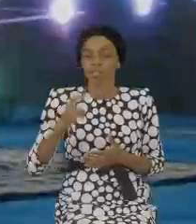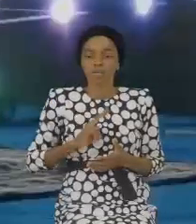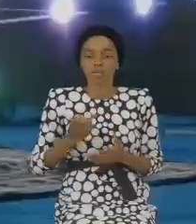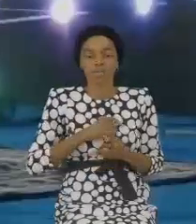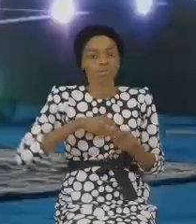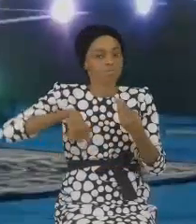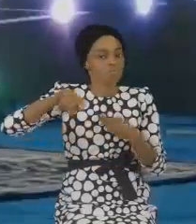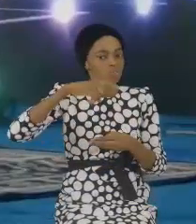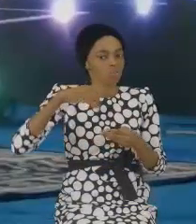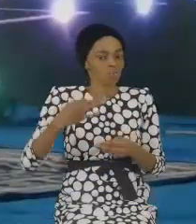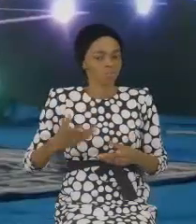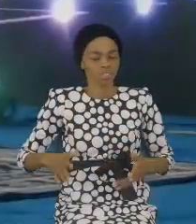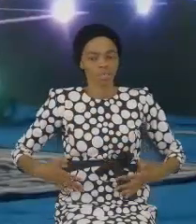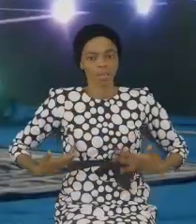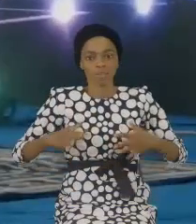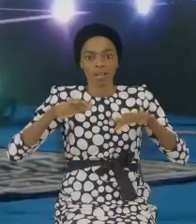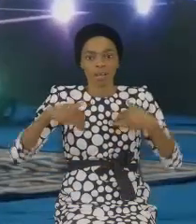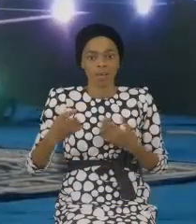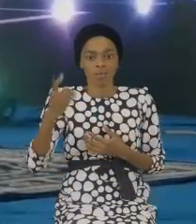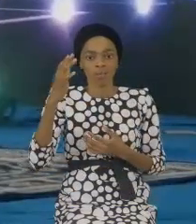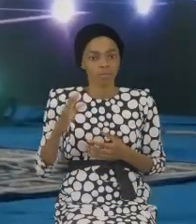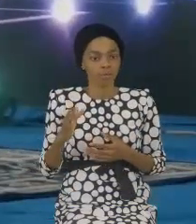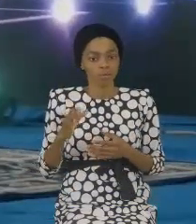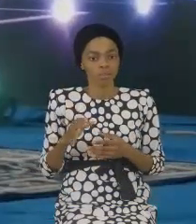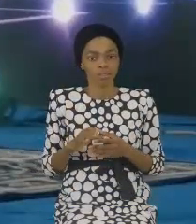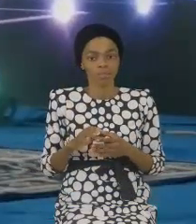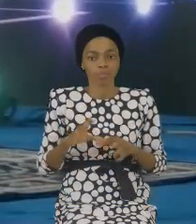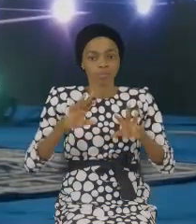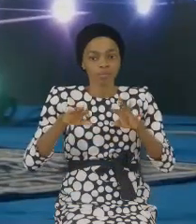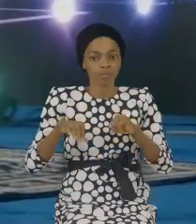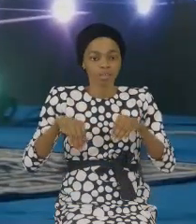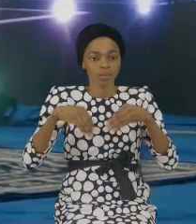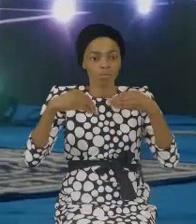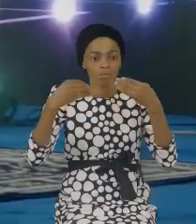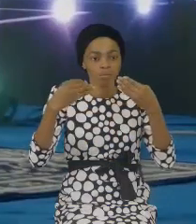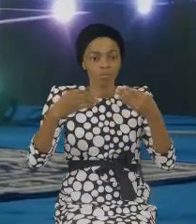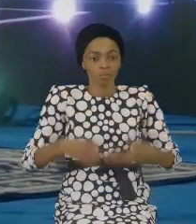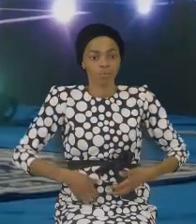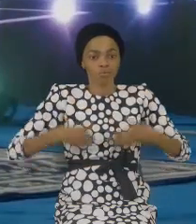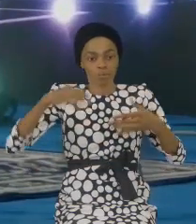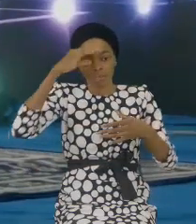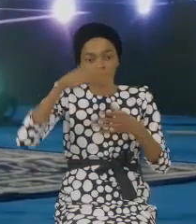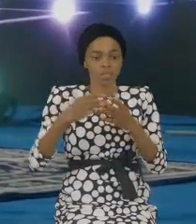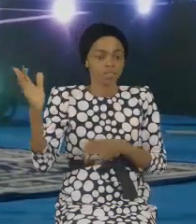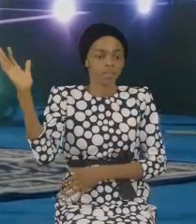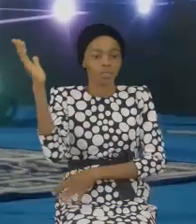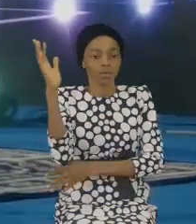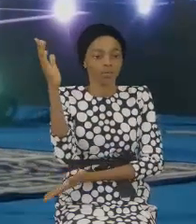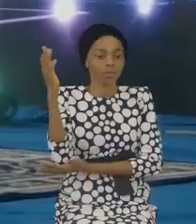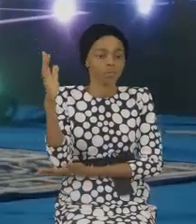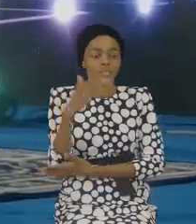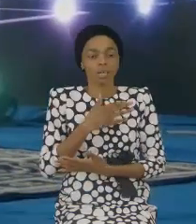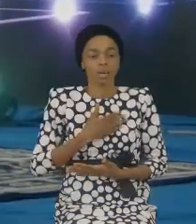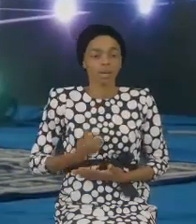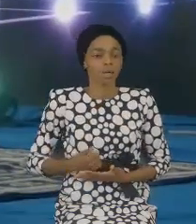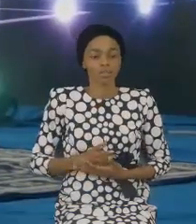their life. How oft did they provoke him in the wilderness and grieve him in